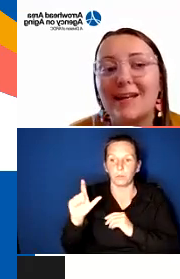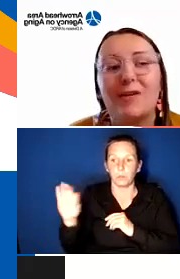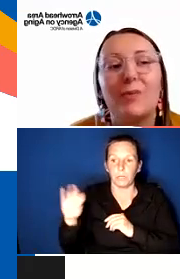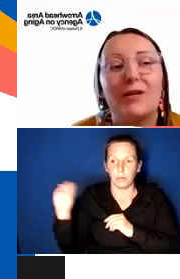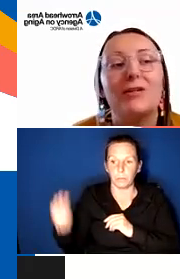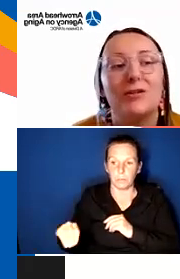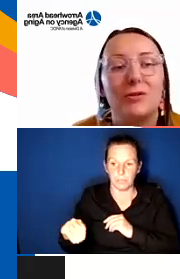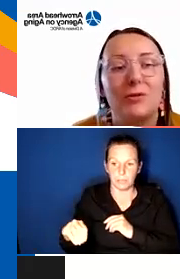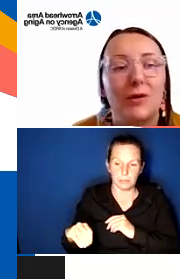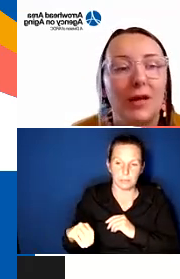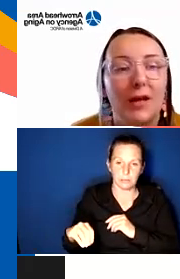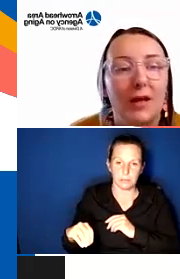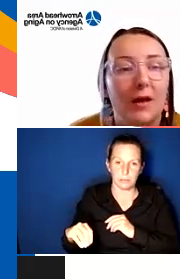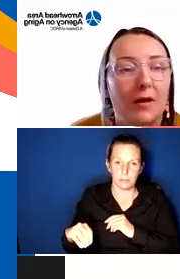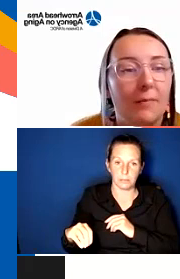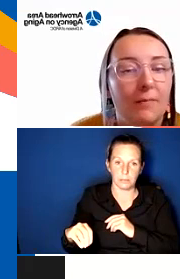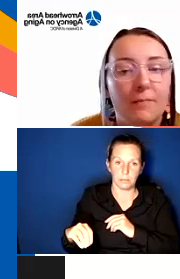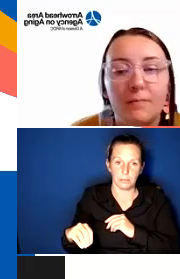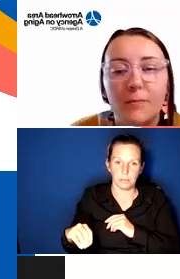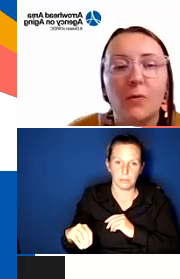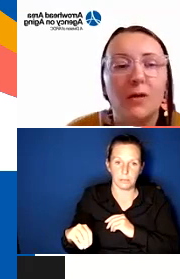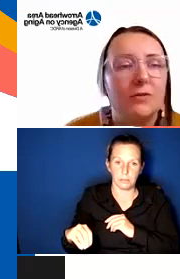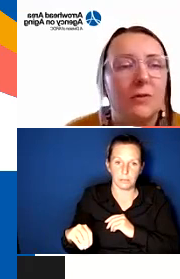in Aiken compared to